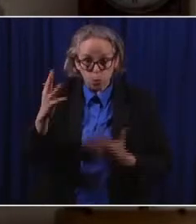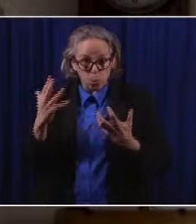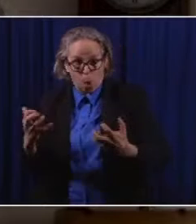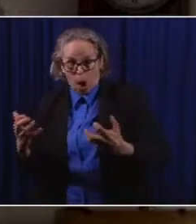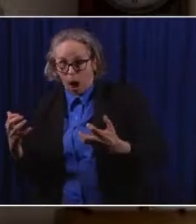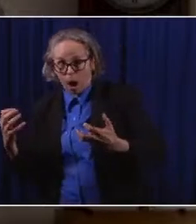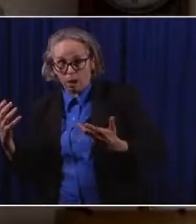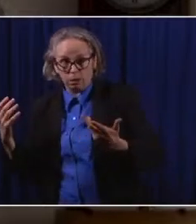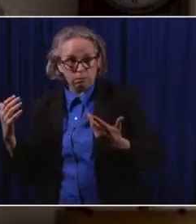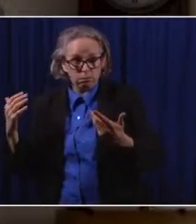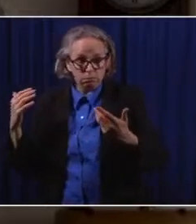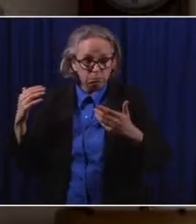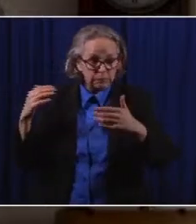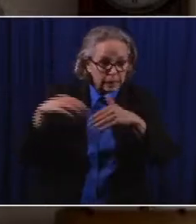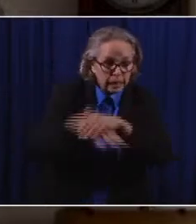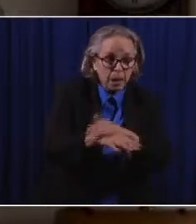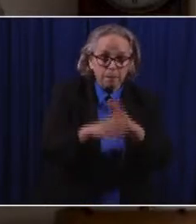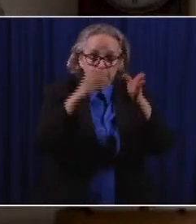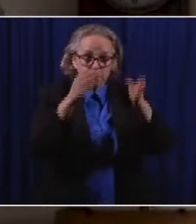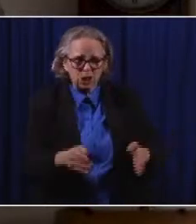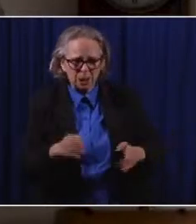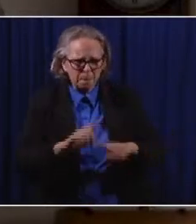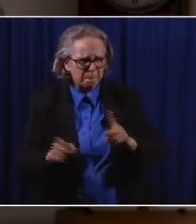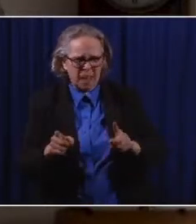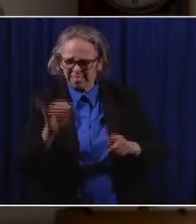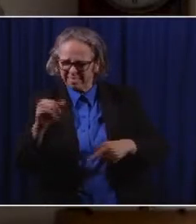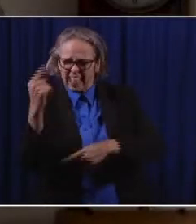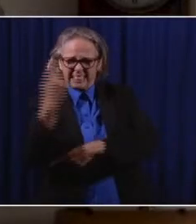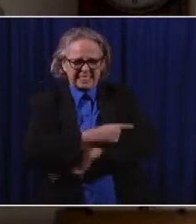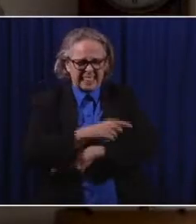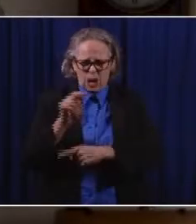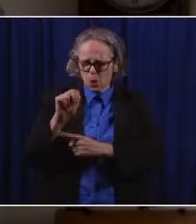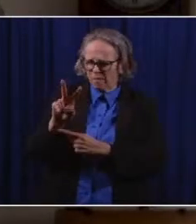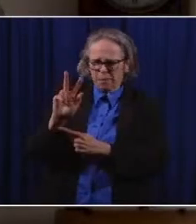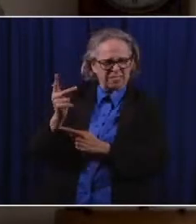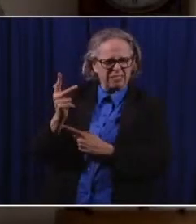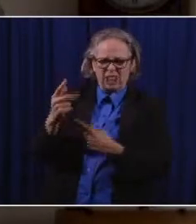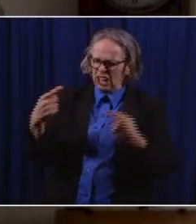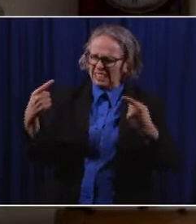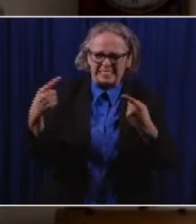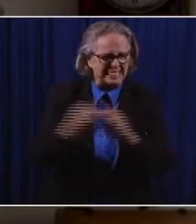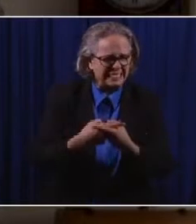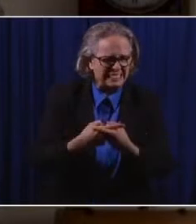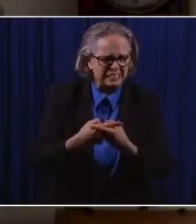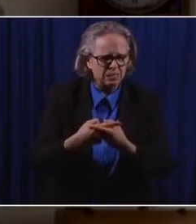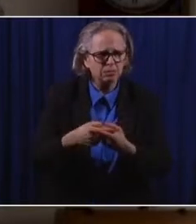coming Tuesday, October 6th. You can see the hours and locations also at